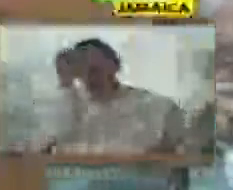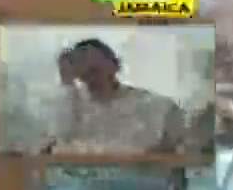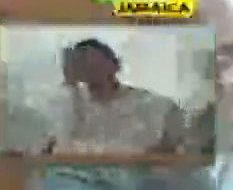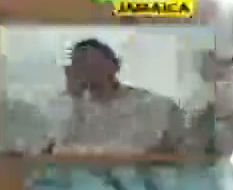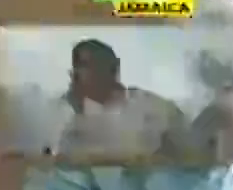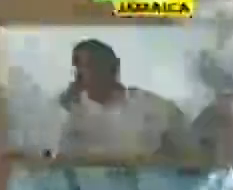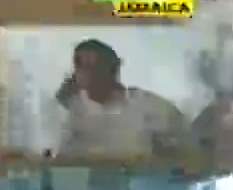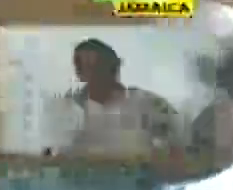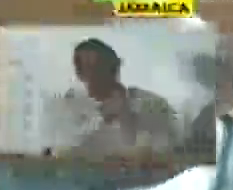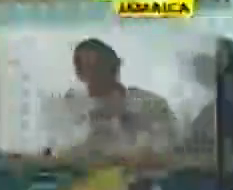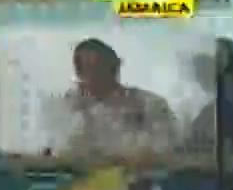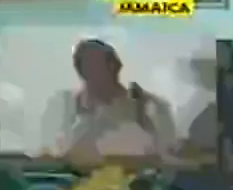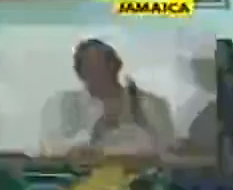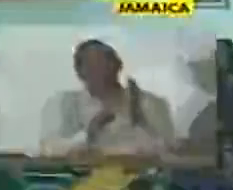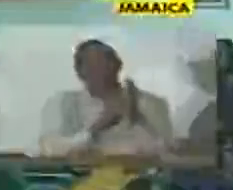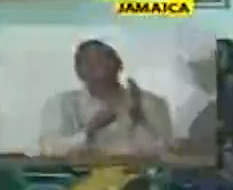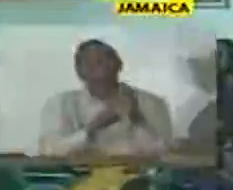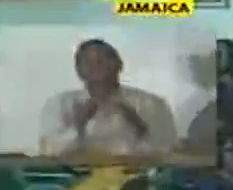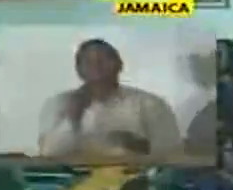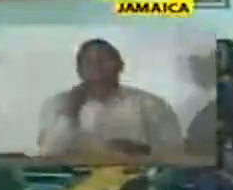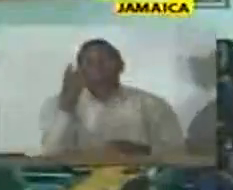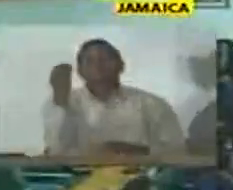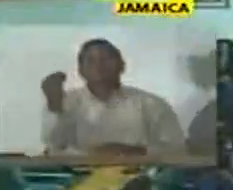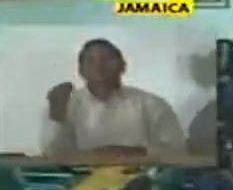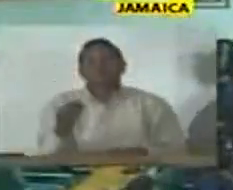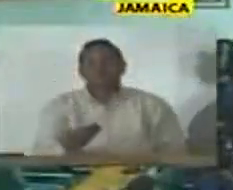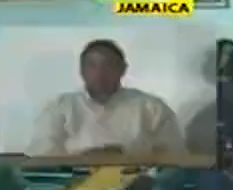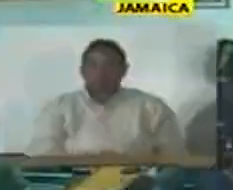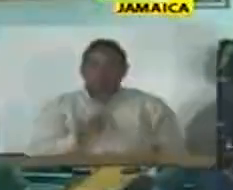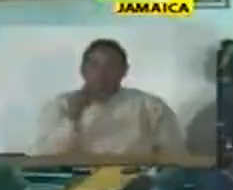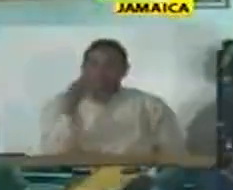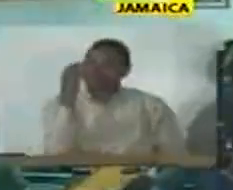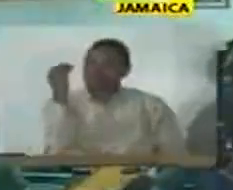is under criminal investigation. Senator Brown.